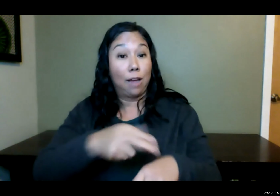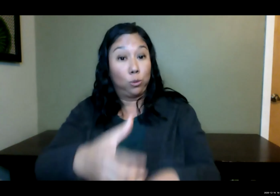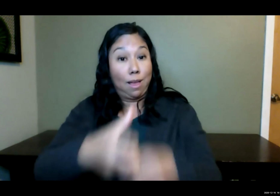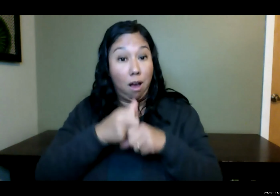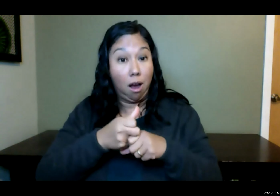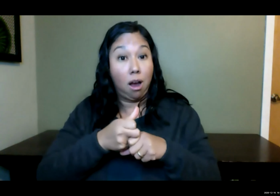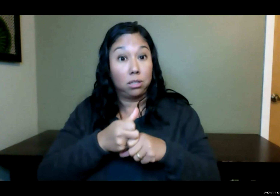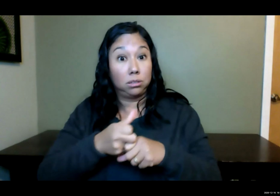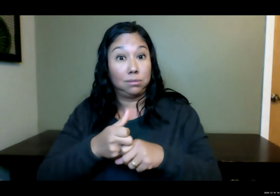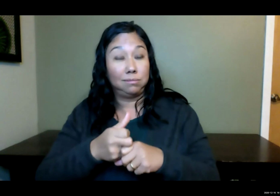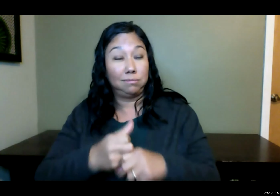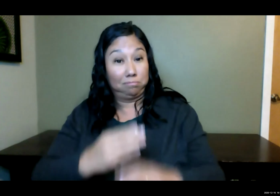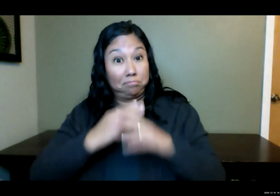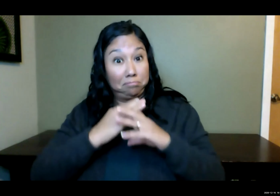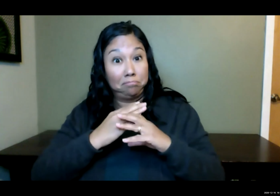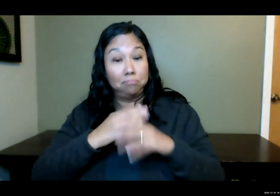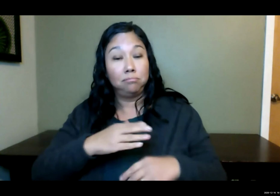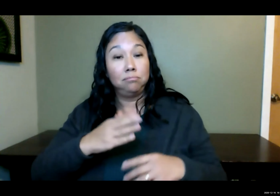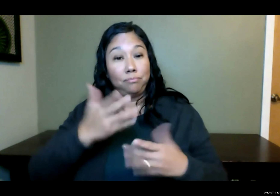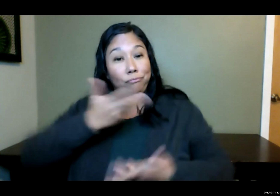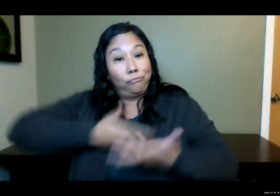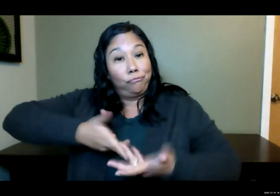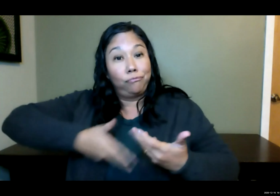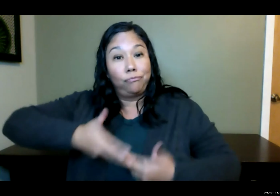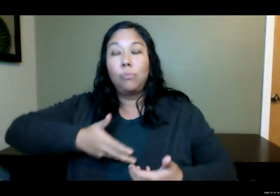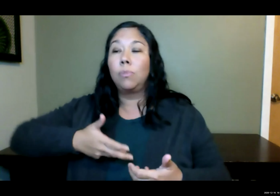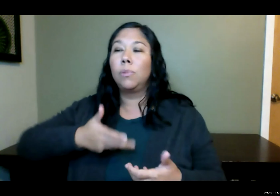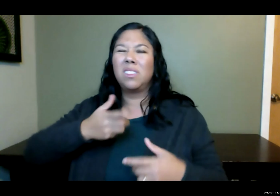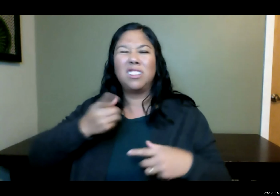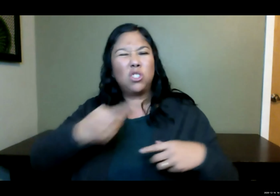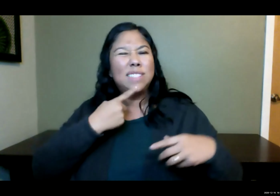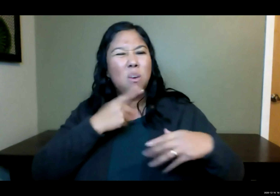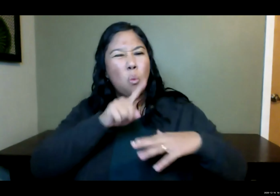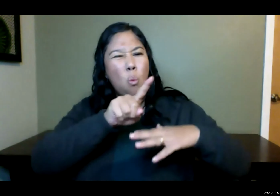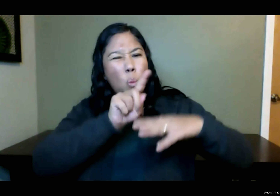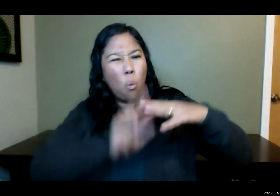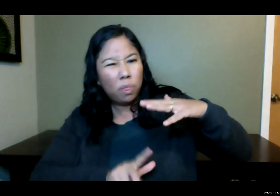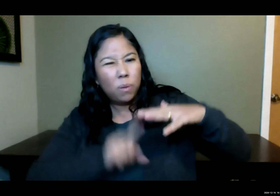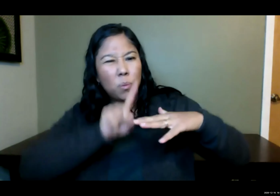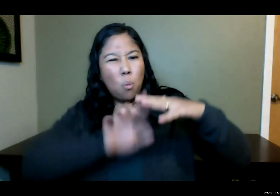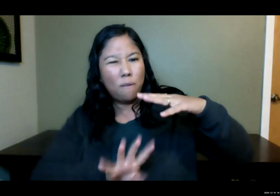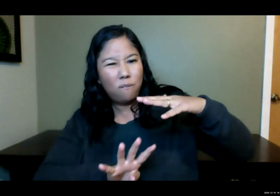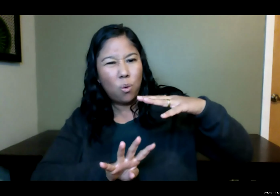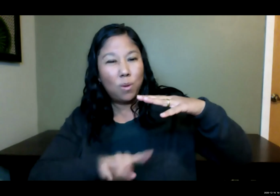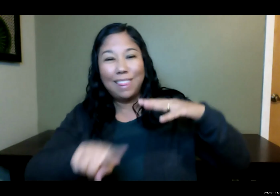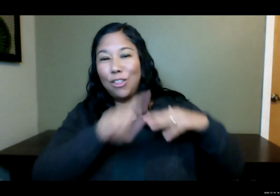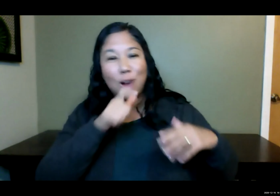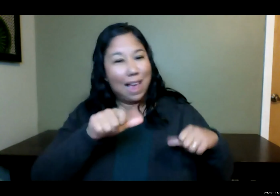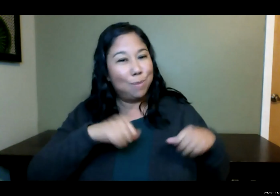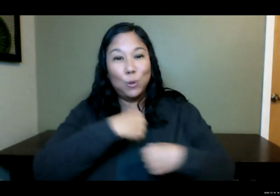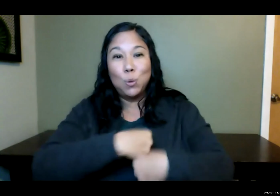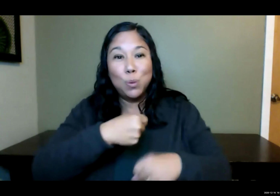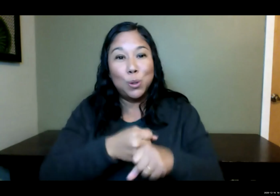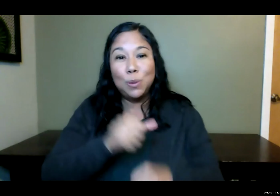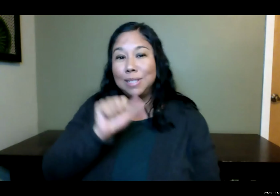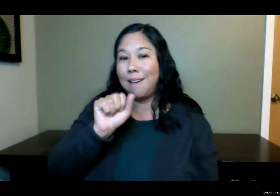infected, maybe a third of them, somewhere between a third and a fourth of them, were not able to produce antibodies. So